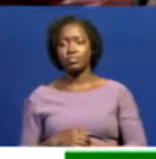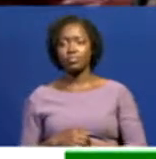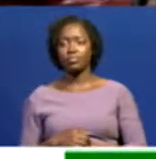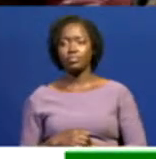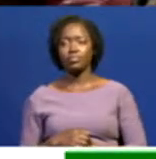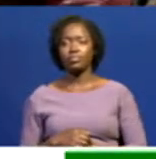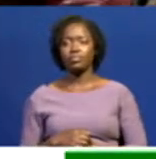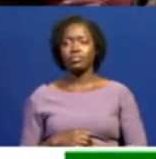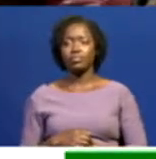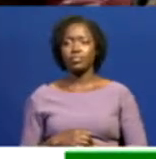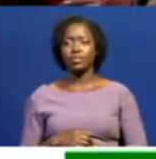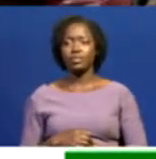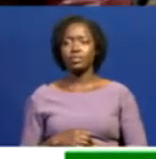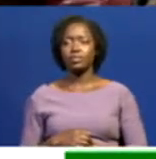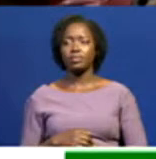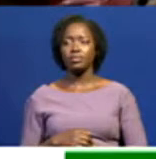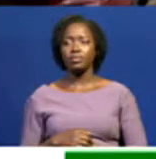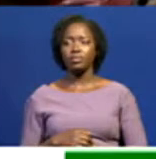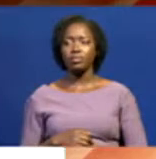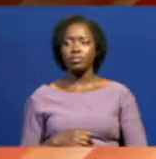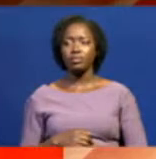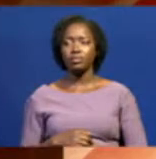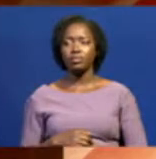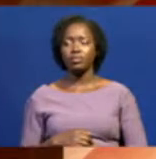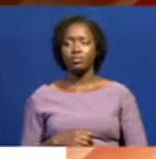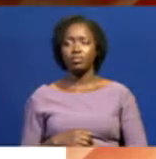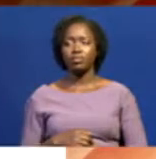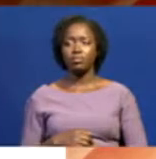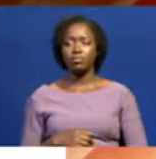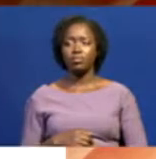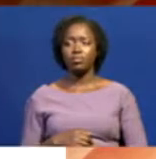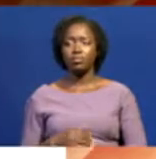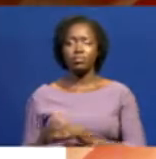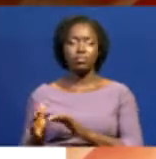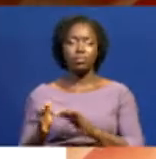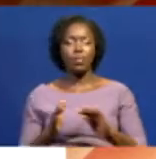Lunchtime News. Elsewhere, residents in Mandela.